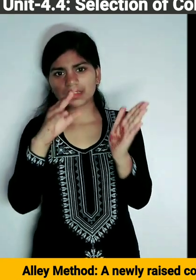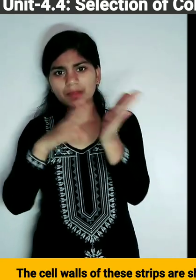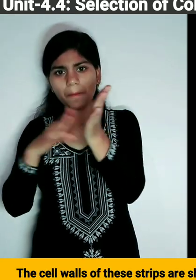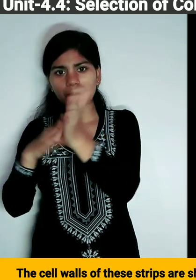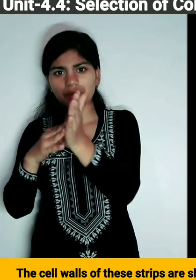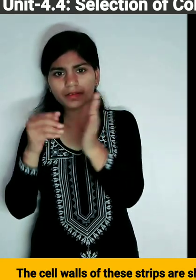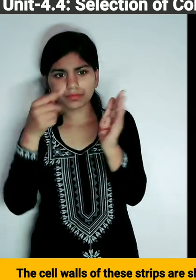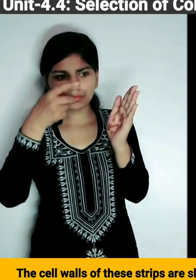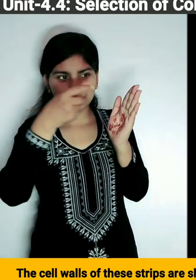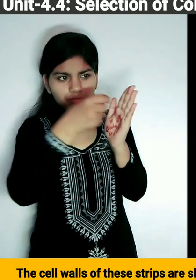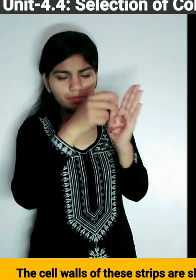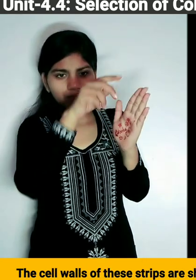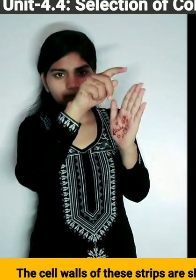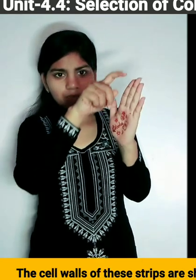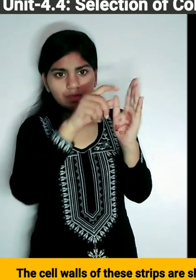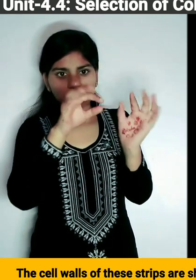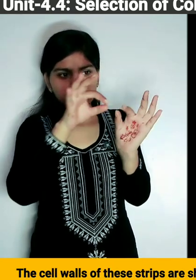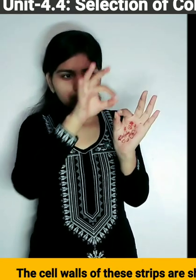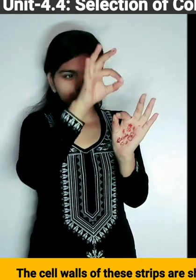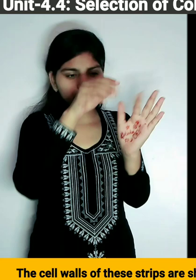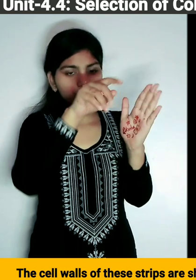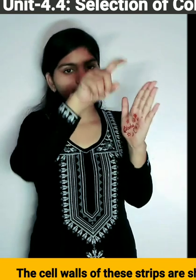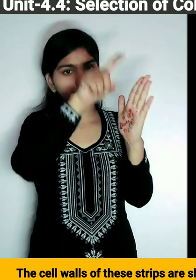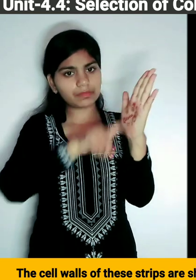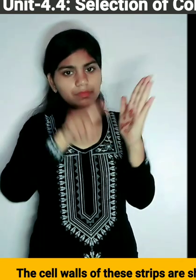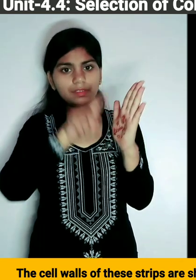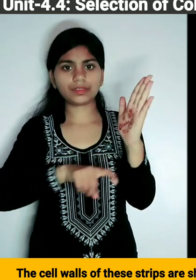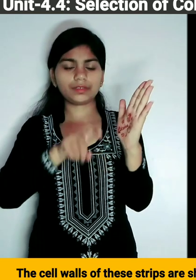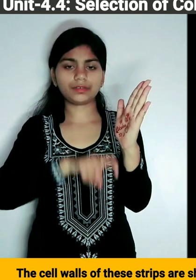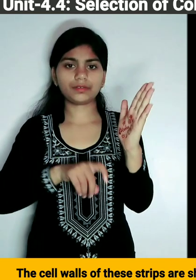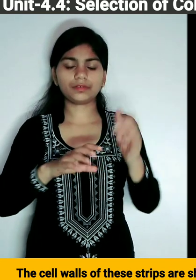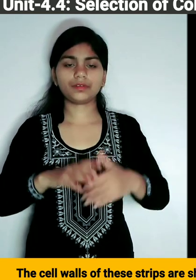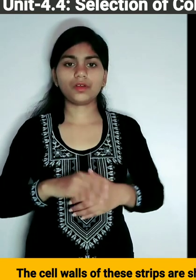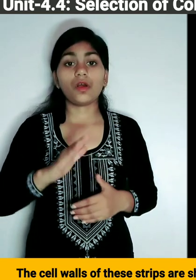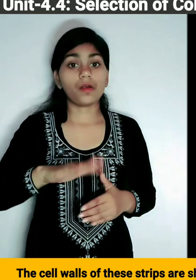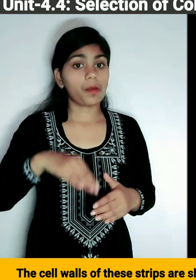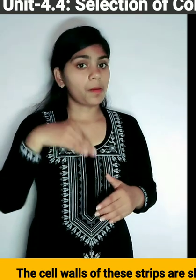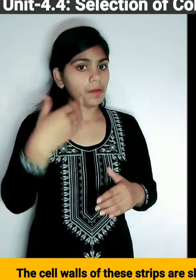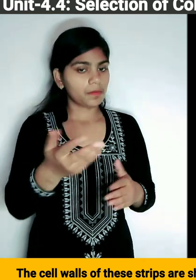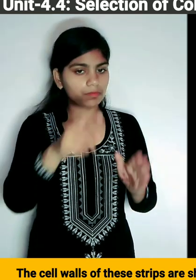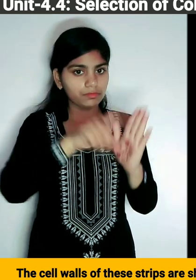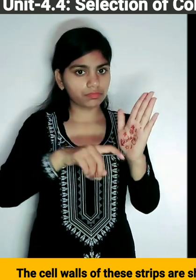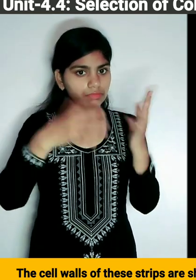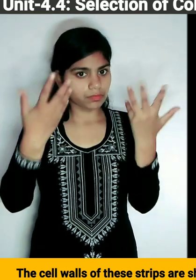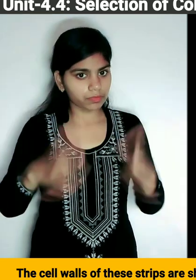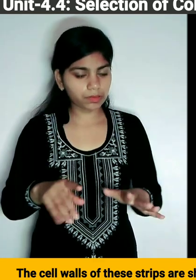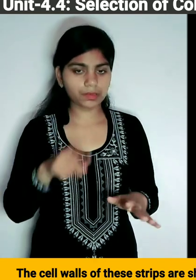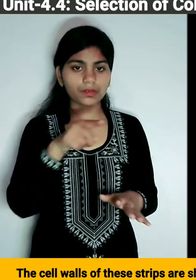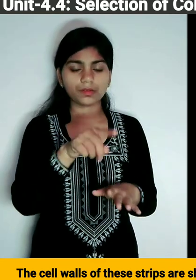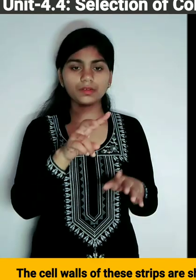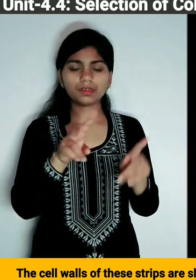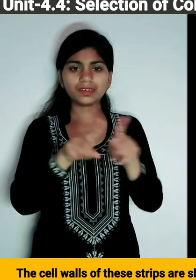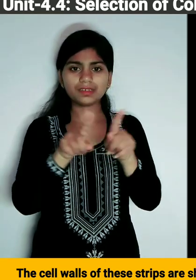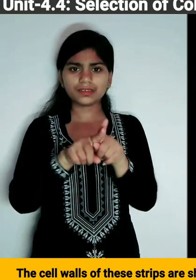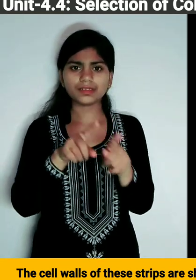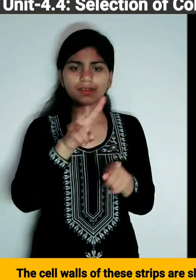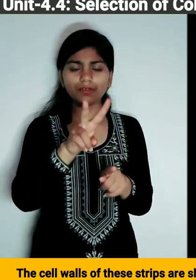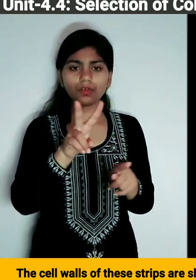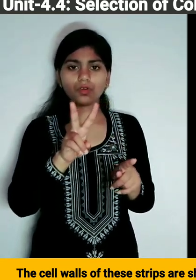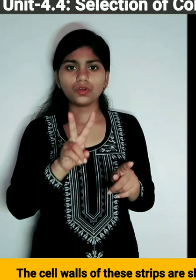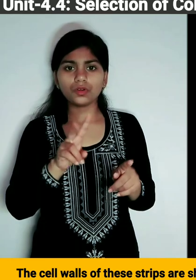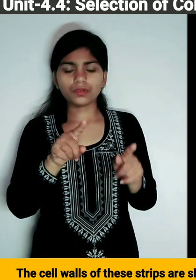The cell walls of these strips are shaved down to about